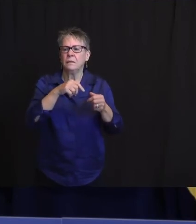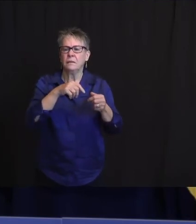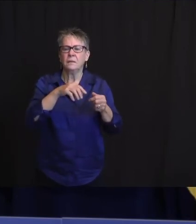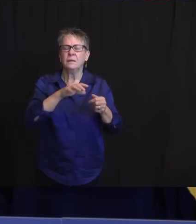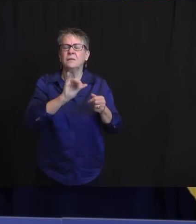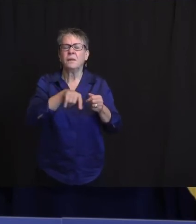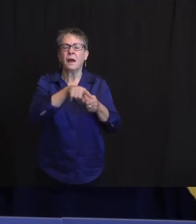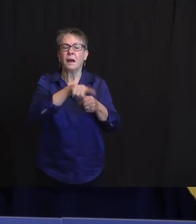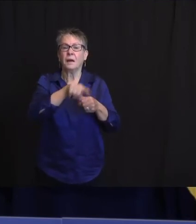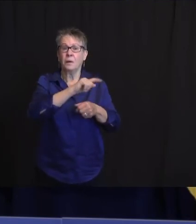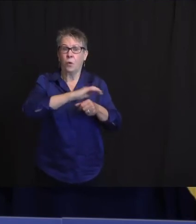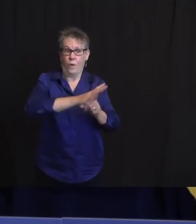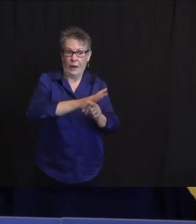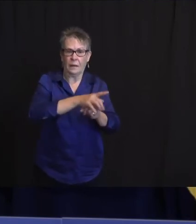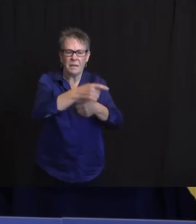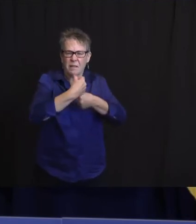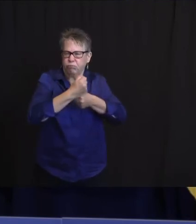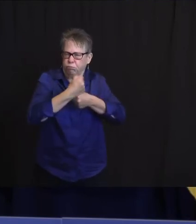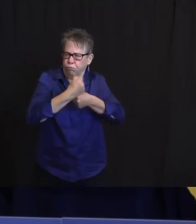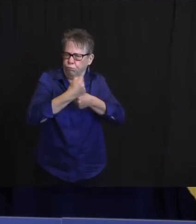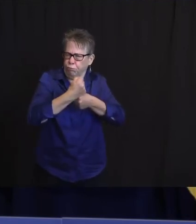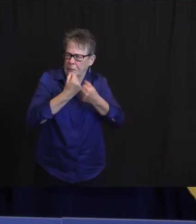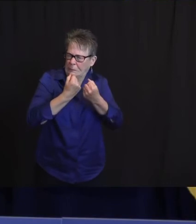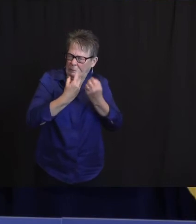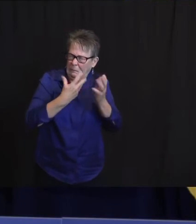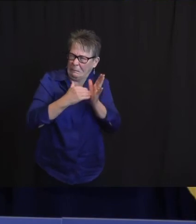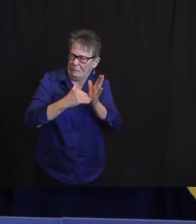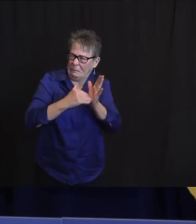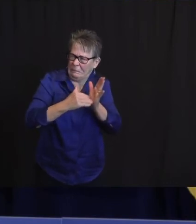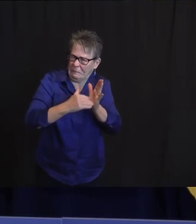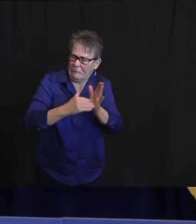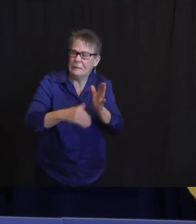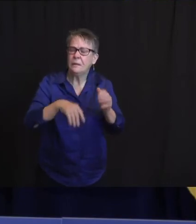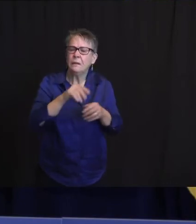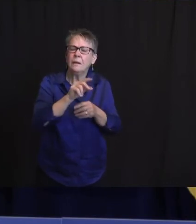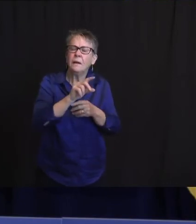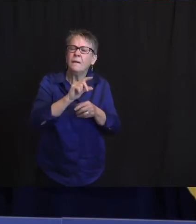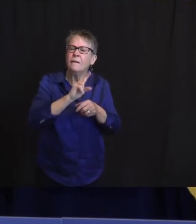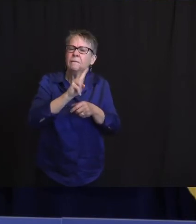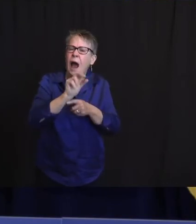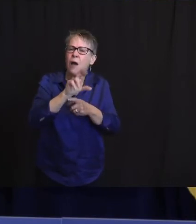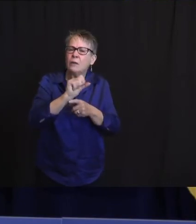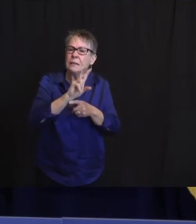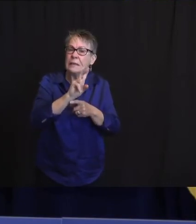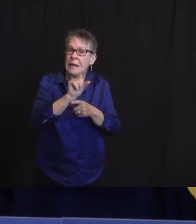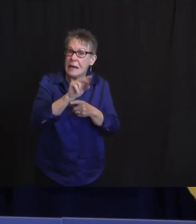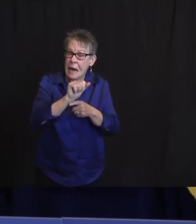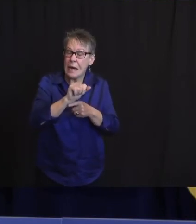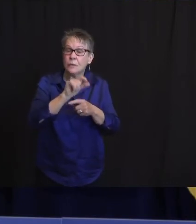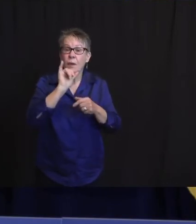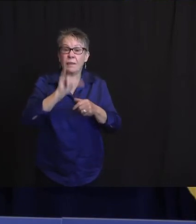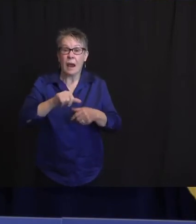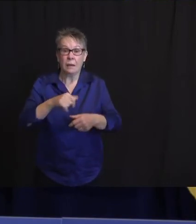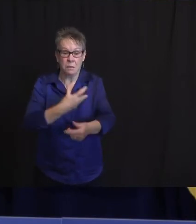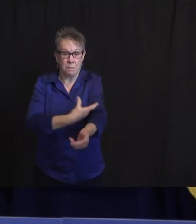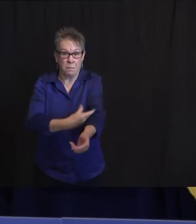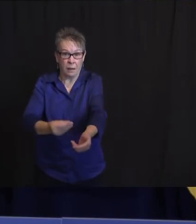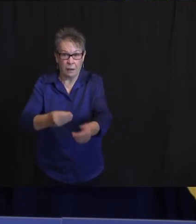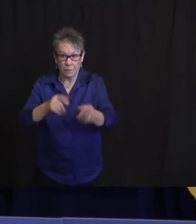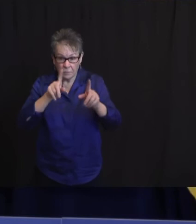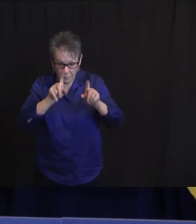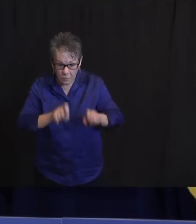are even small amounts of this genetic material in the sample, it will be detected. Thus, the PCR tests are highly